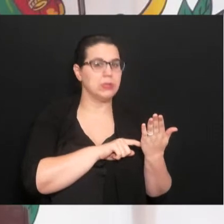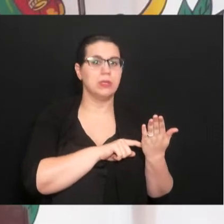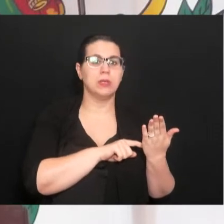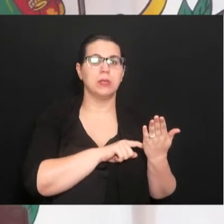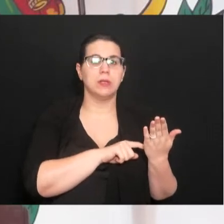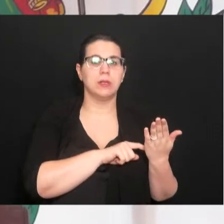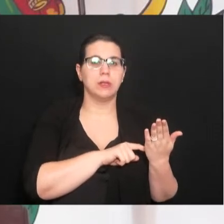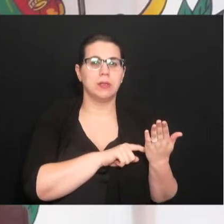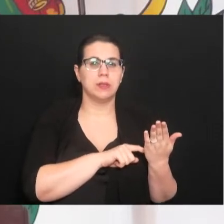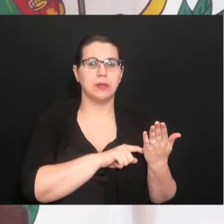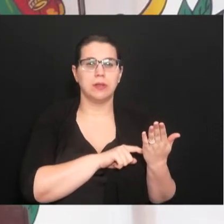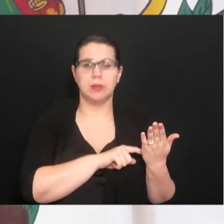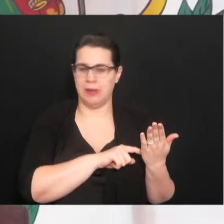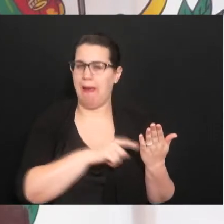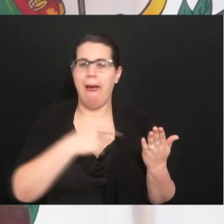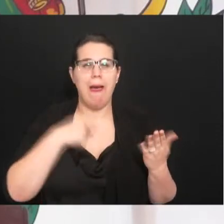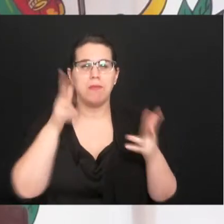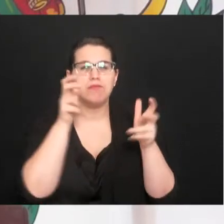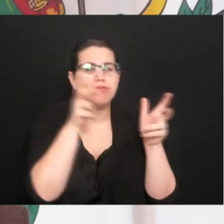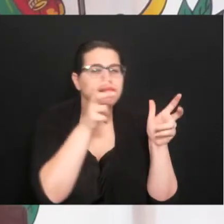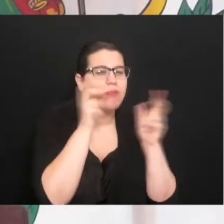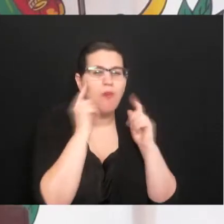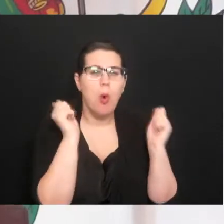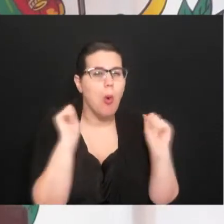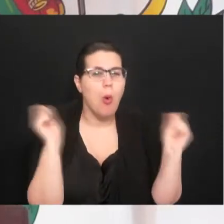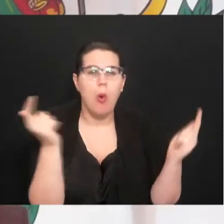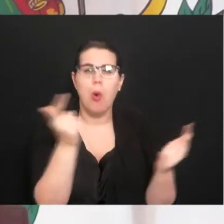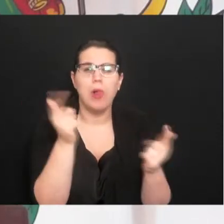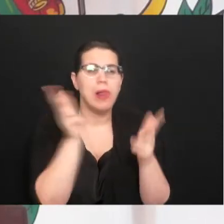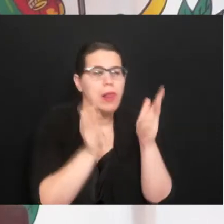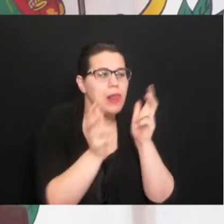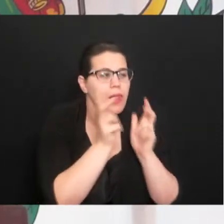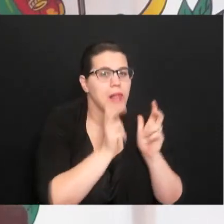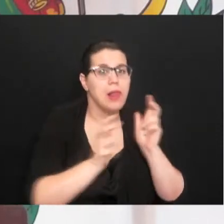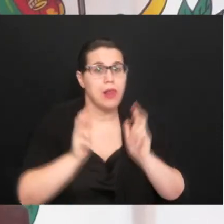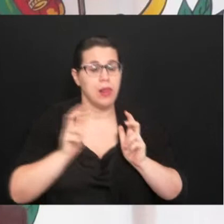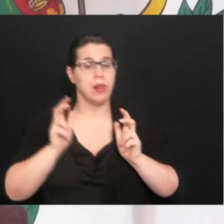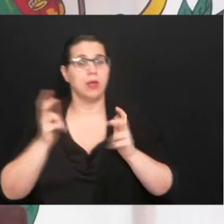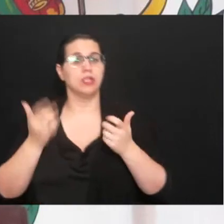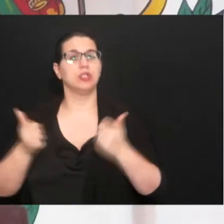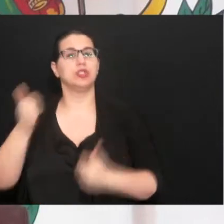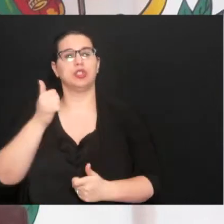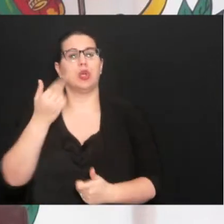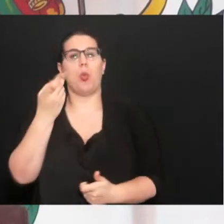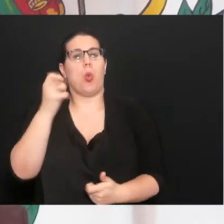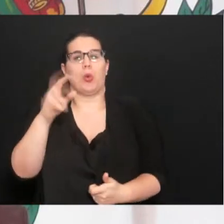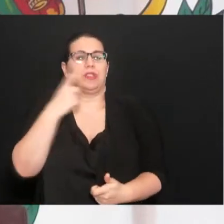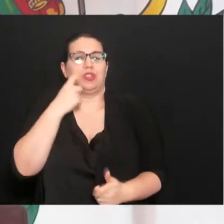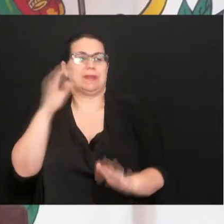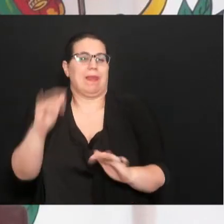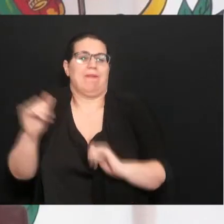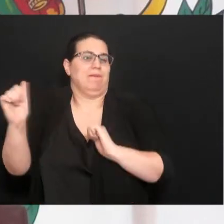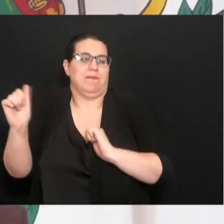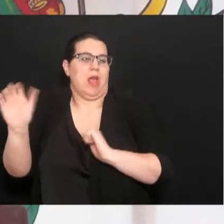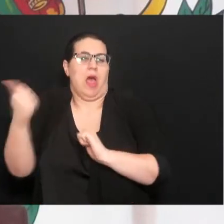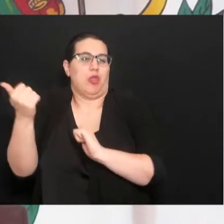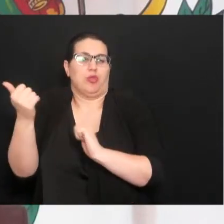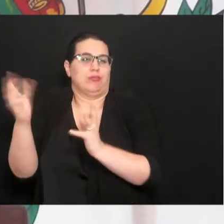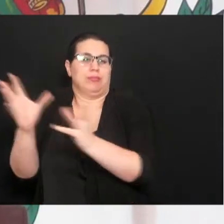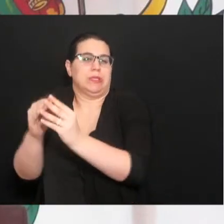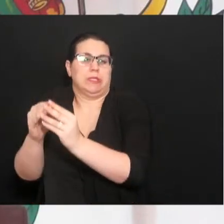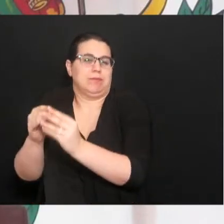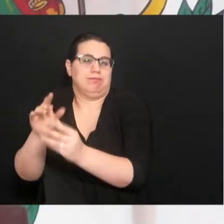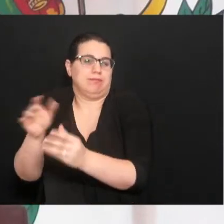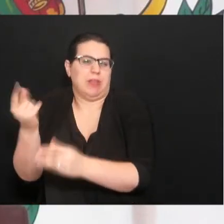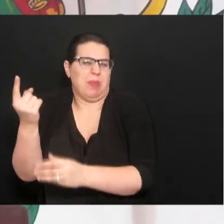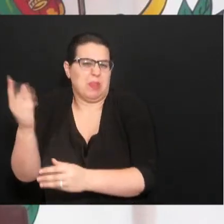I listened to all, that's for sure. General Hoyer had to step out, and he had another commitment and everything, and